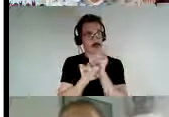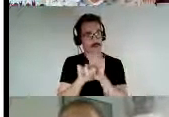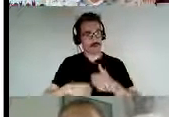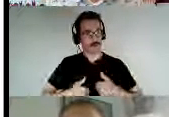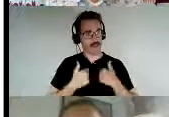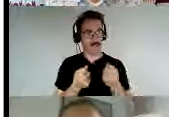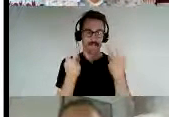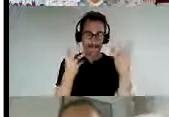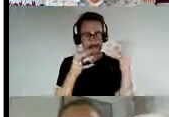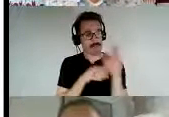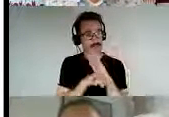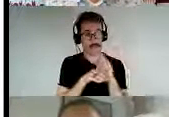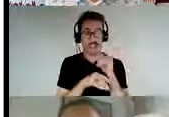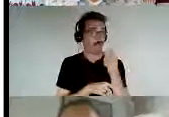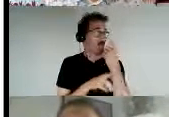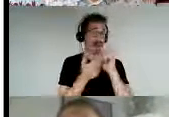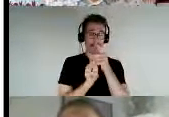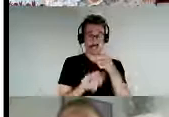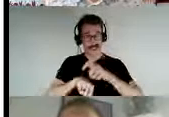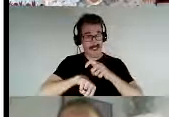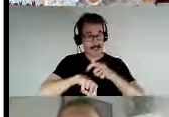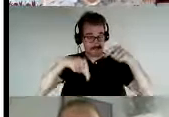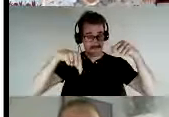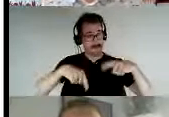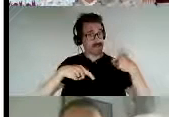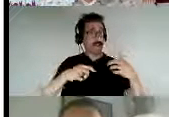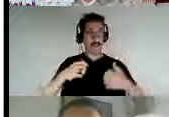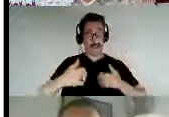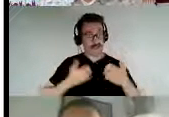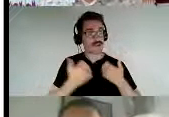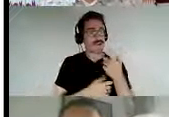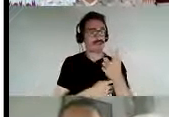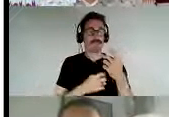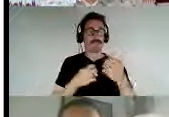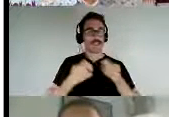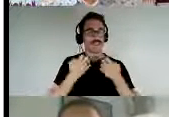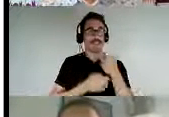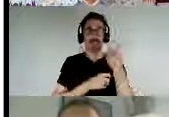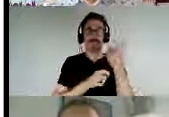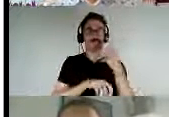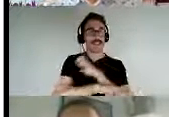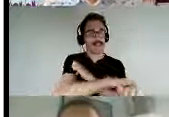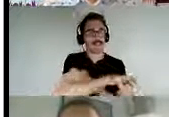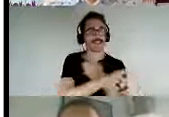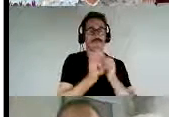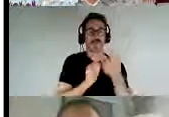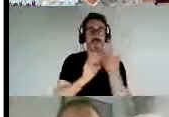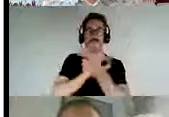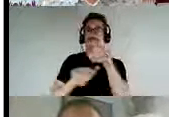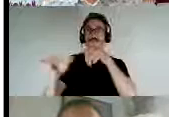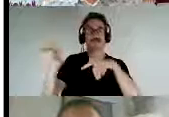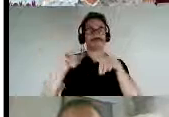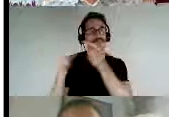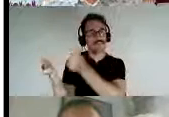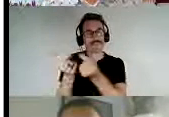actually understand how he has the time and energy to be traveling around the world, because he tells me he has lived